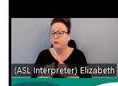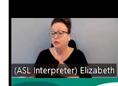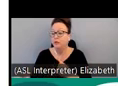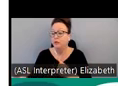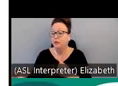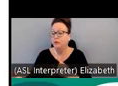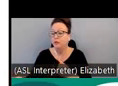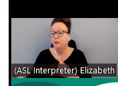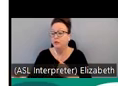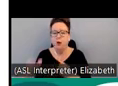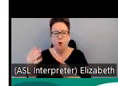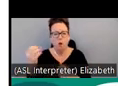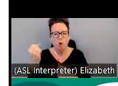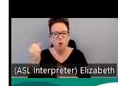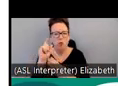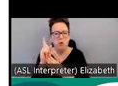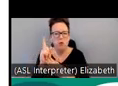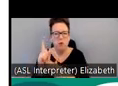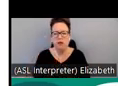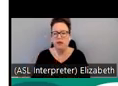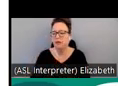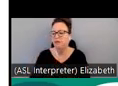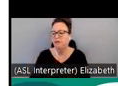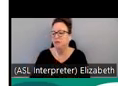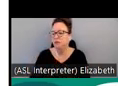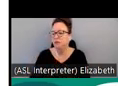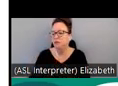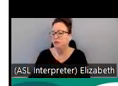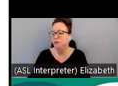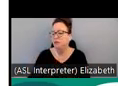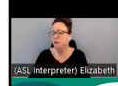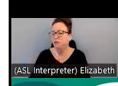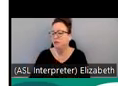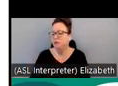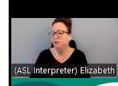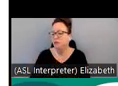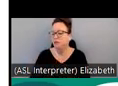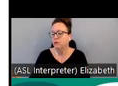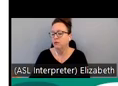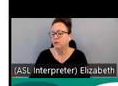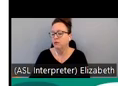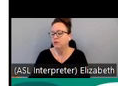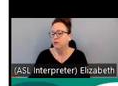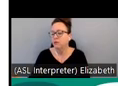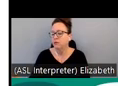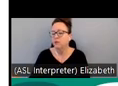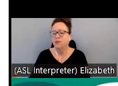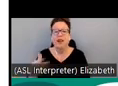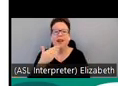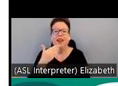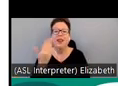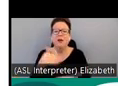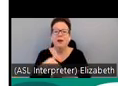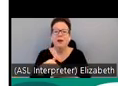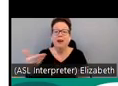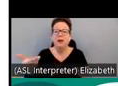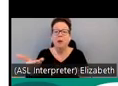Just wait one moment, please. We can certainly do that, okay. So thank you again. Welcome